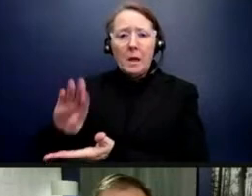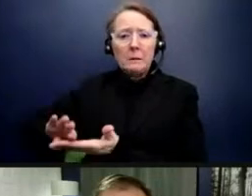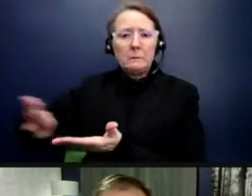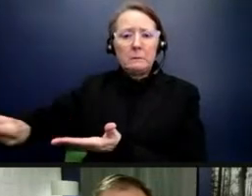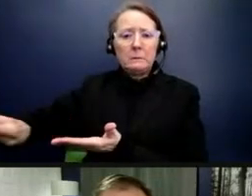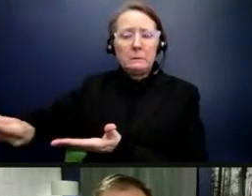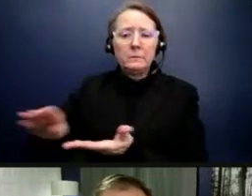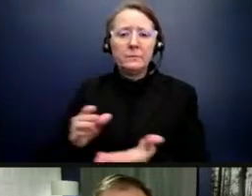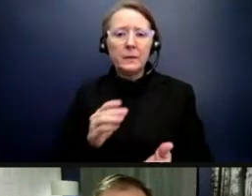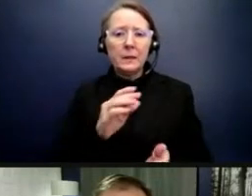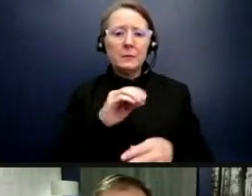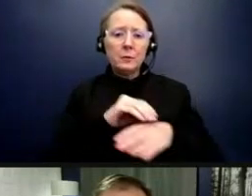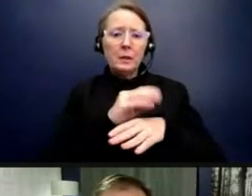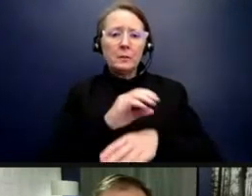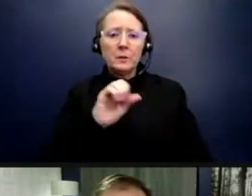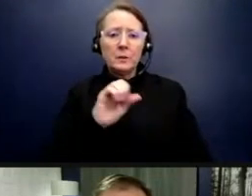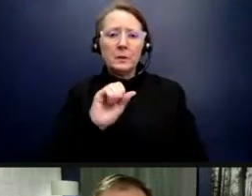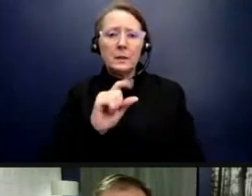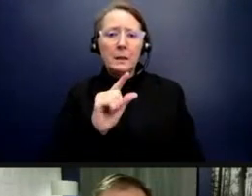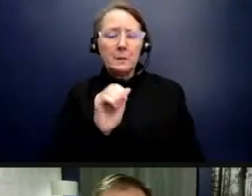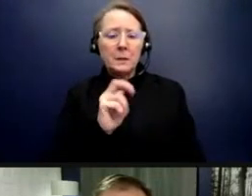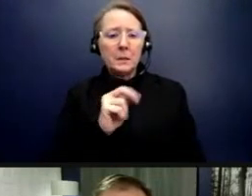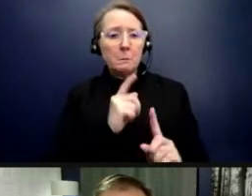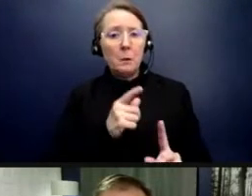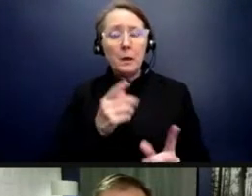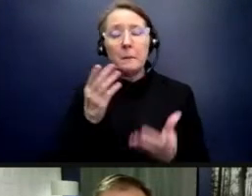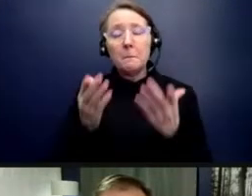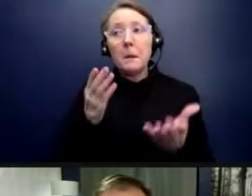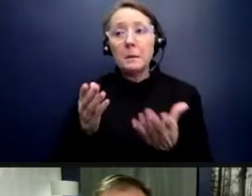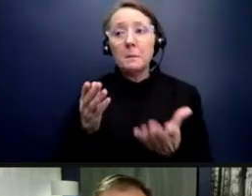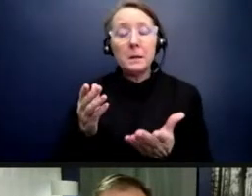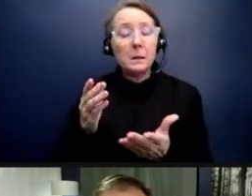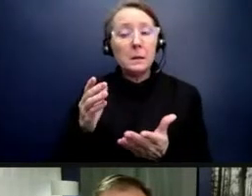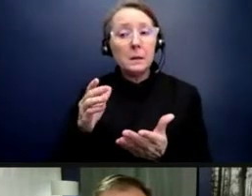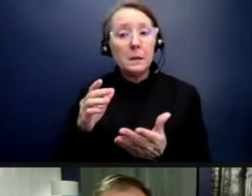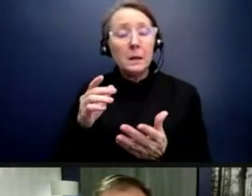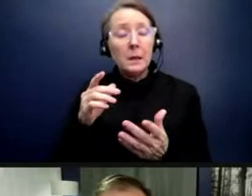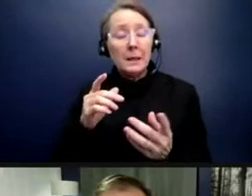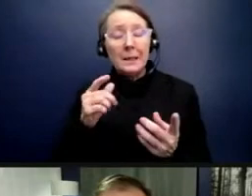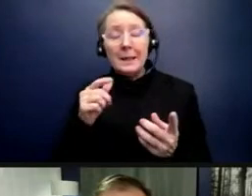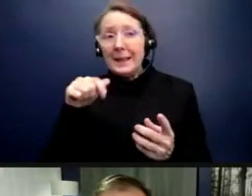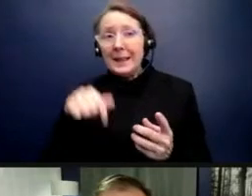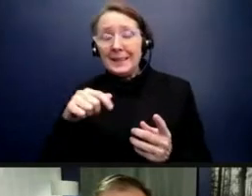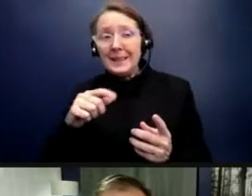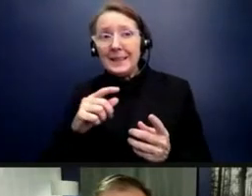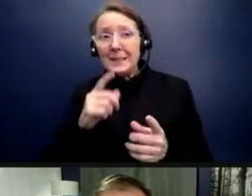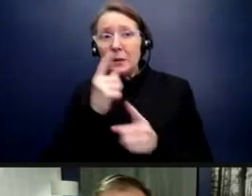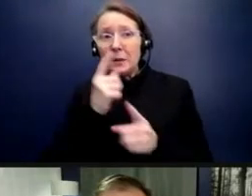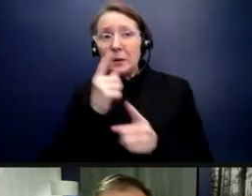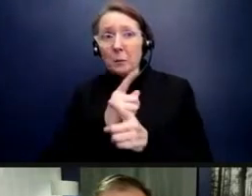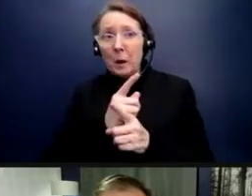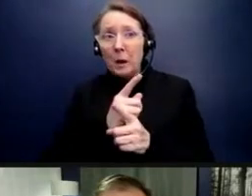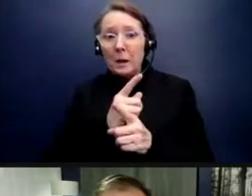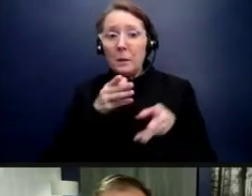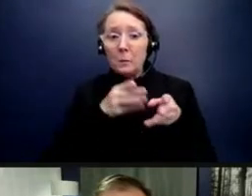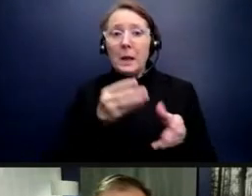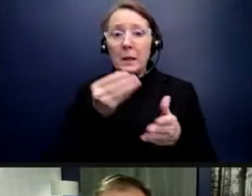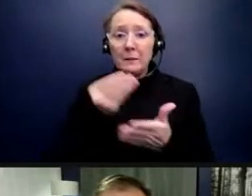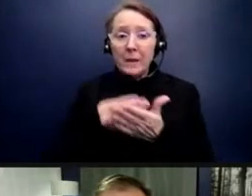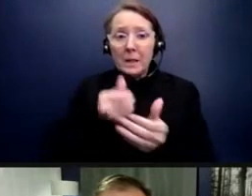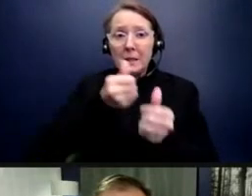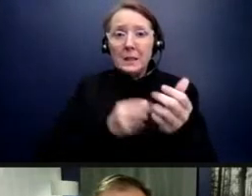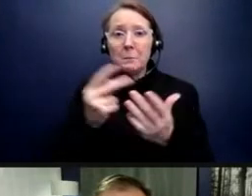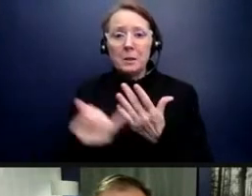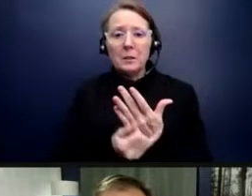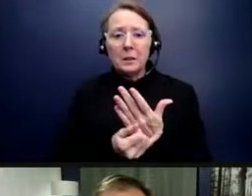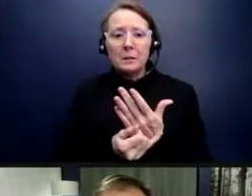there may be, this is one of the reasons why I said, is this really the universe of funding for these projects? And I think Councillor